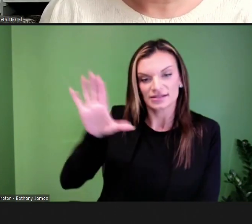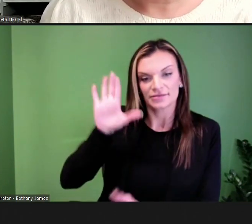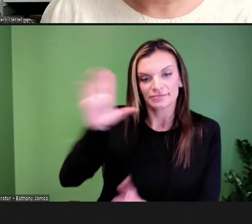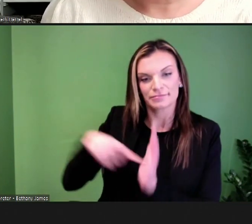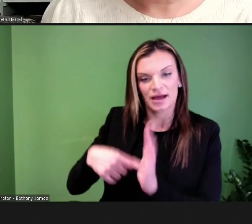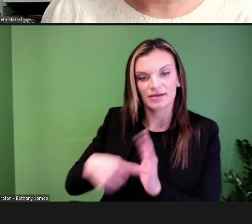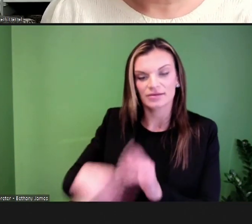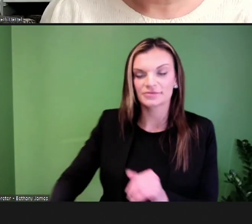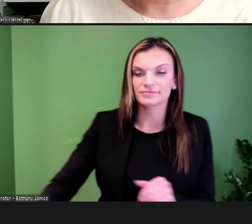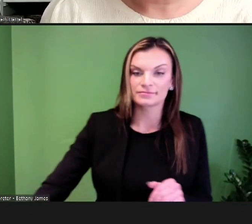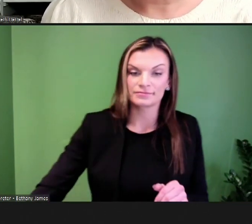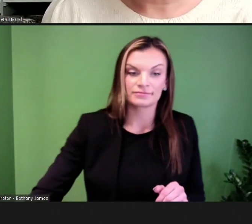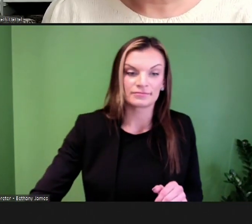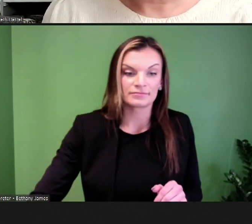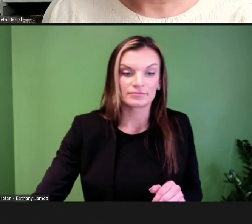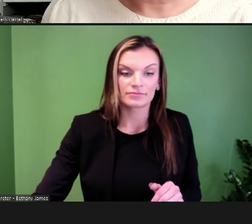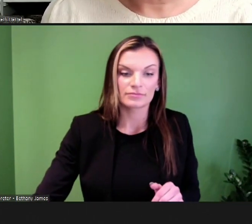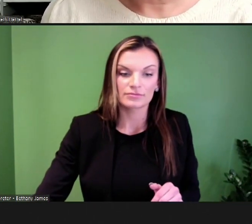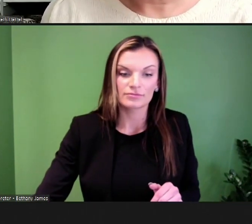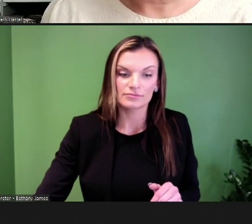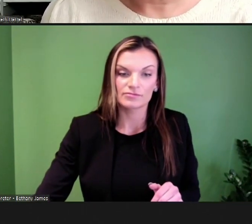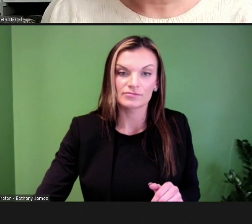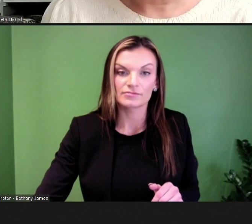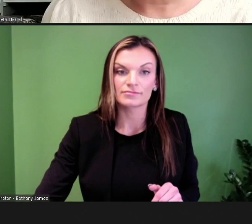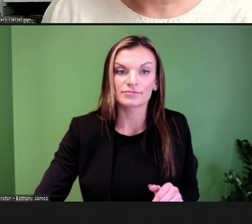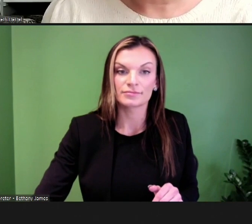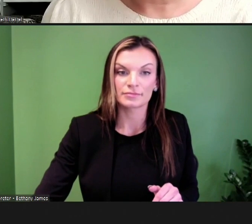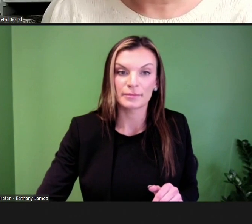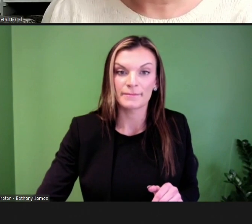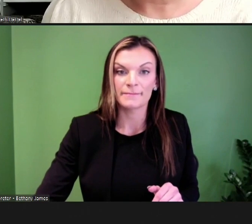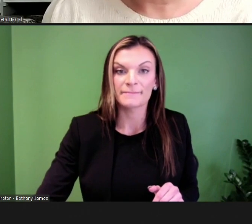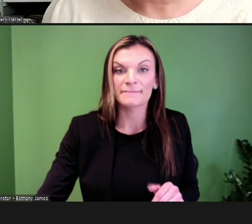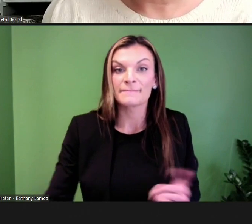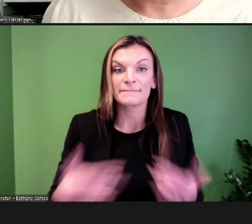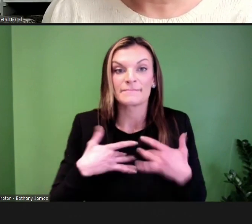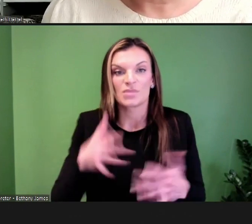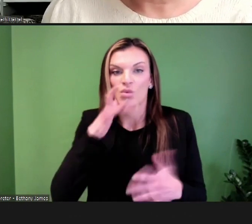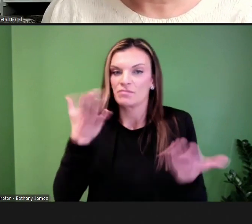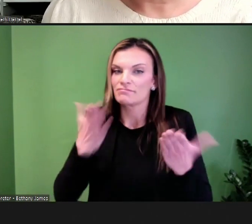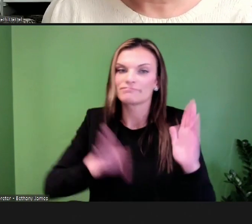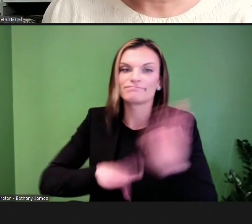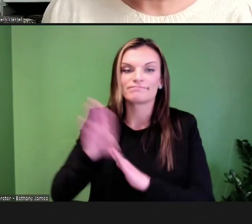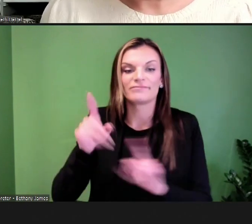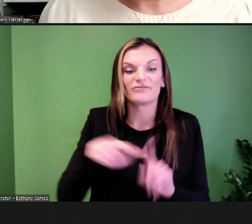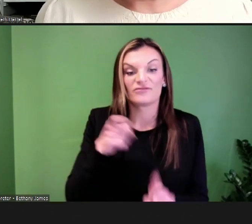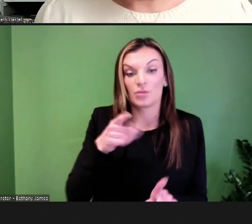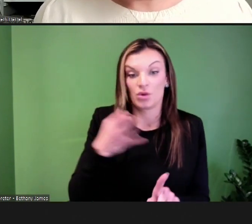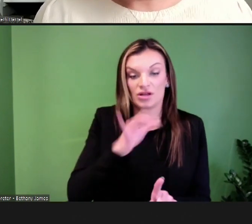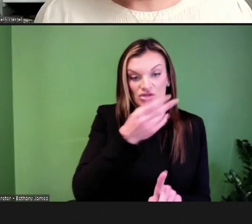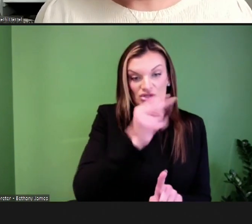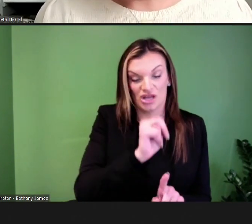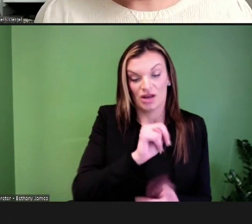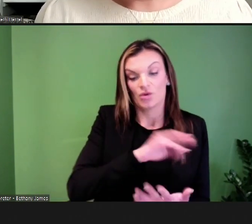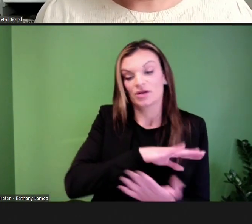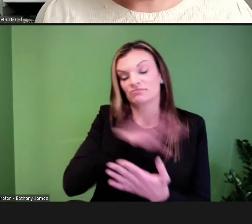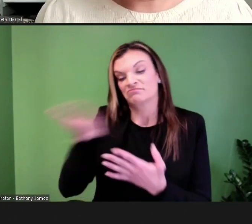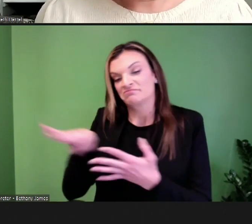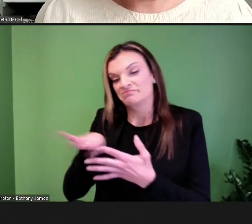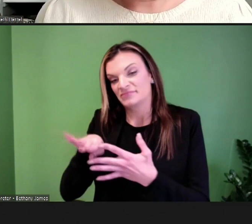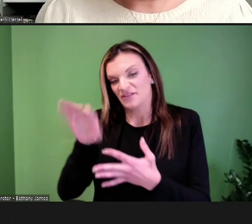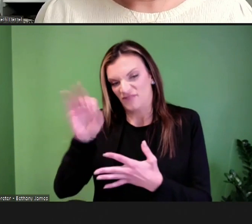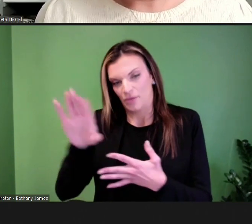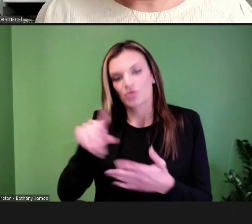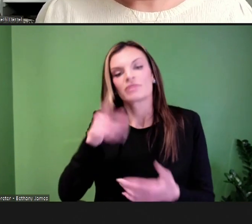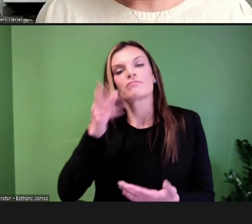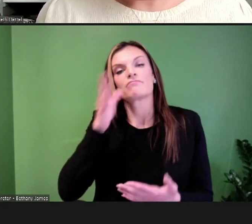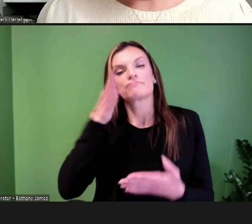will likely peak between the end of January to early February. And then after that, things will start coming down. Now,